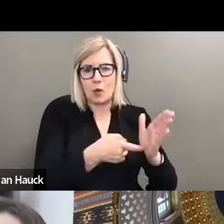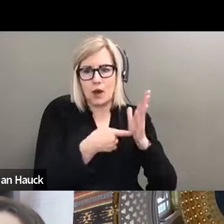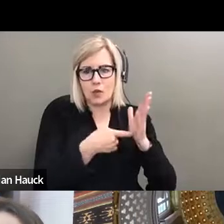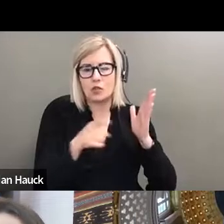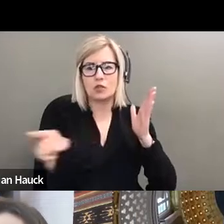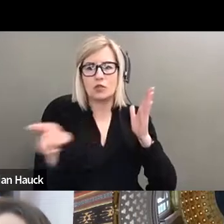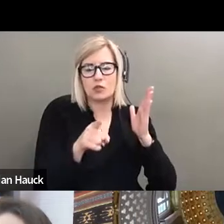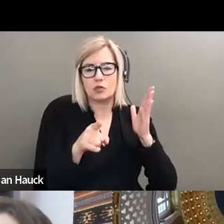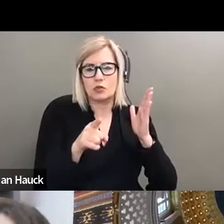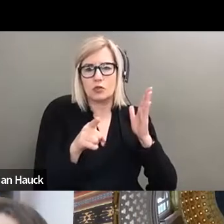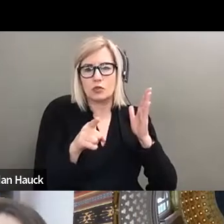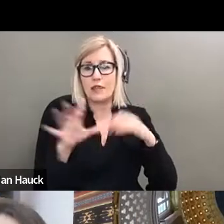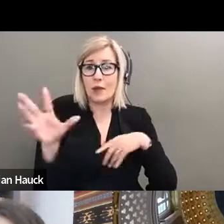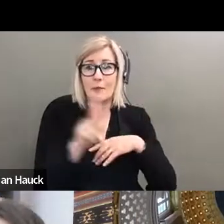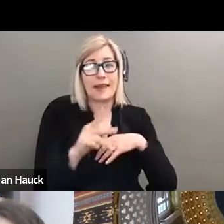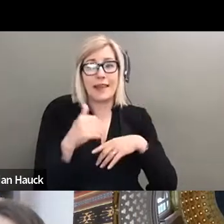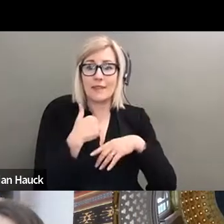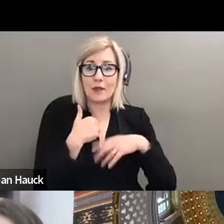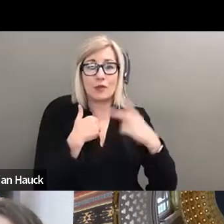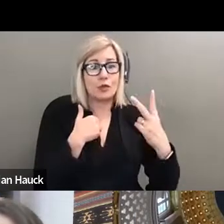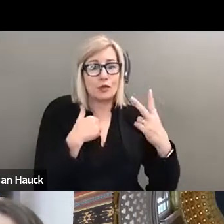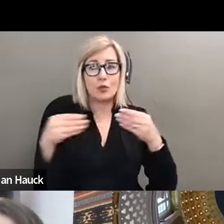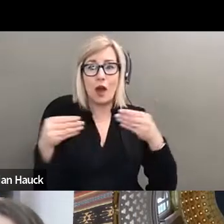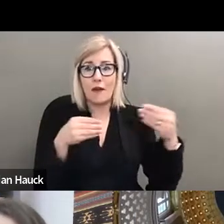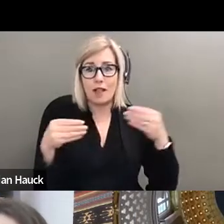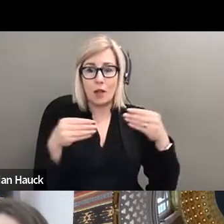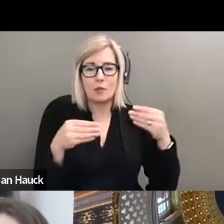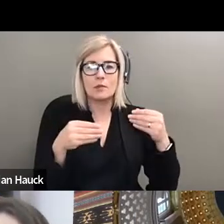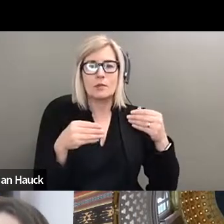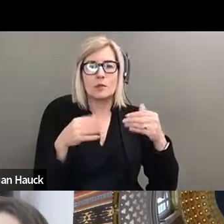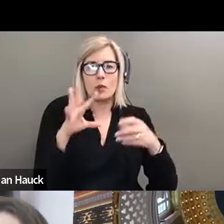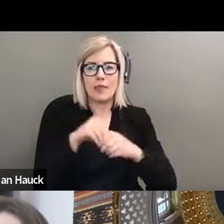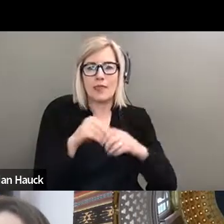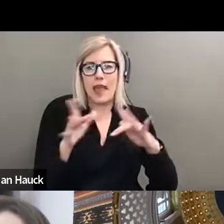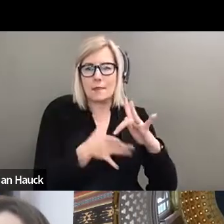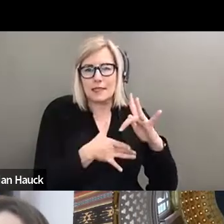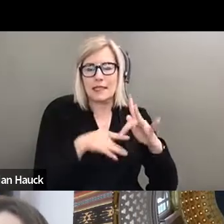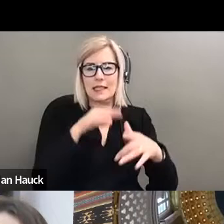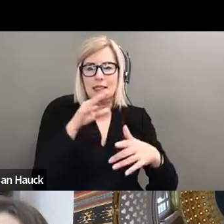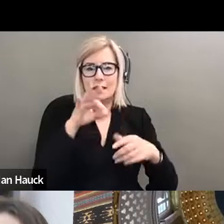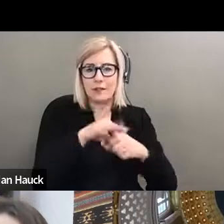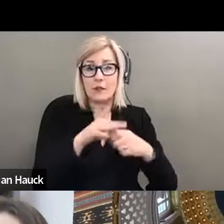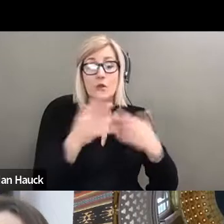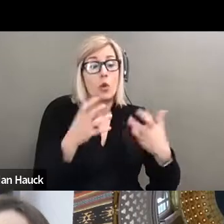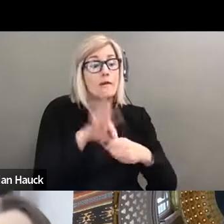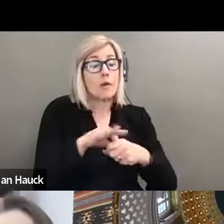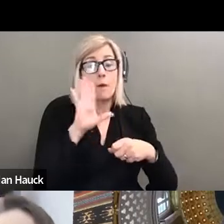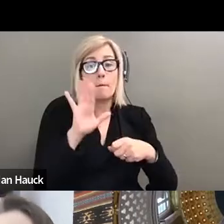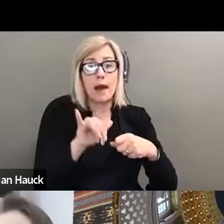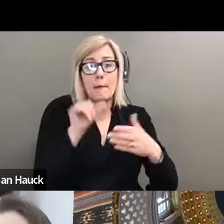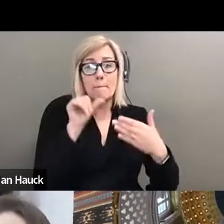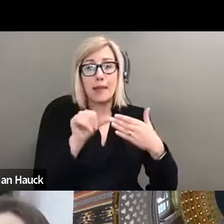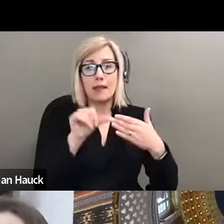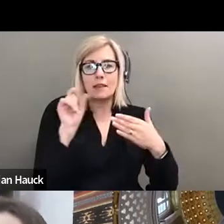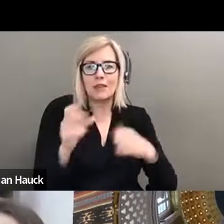you go back to having those 2 envelopes in absentee balloting. So when you want to vote by mail, you'd